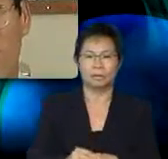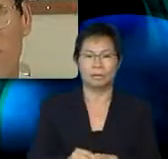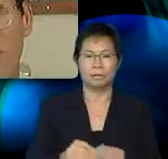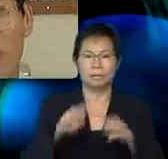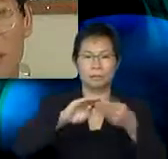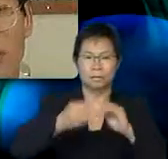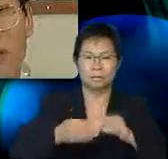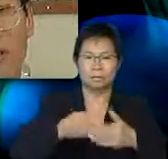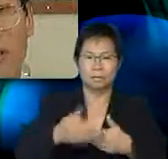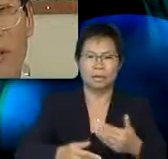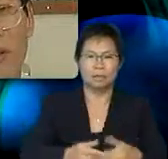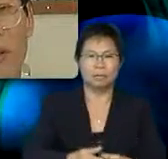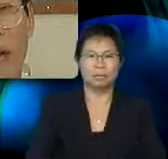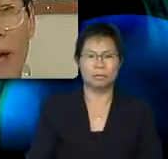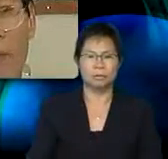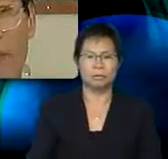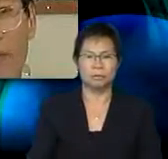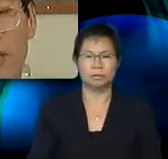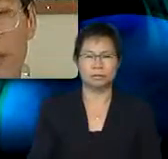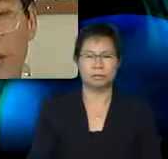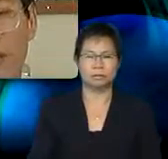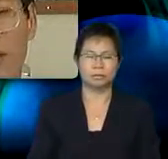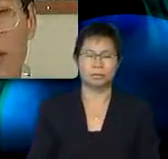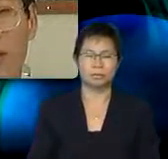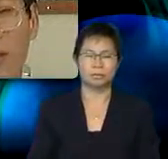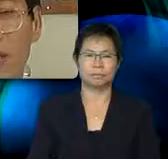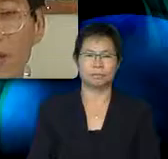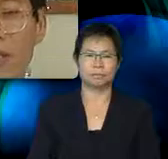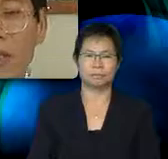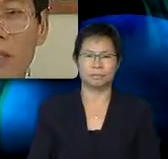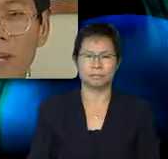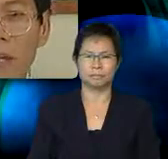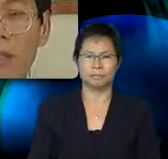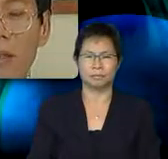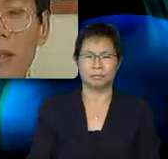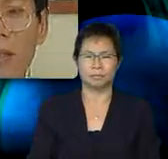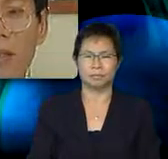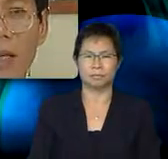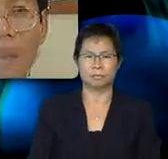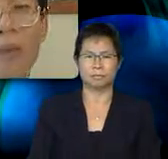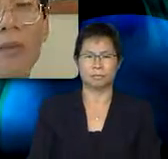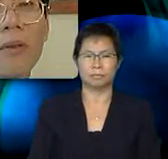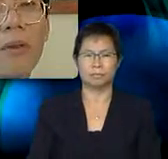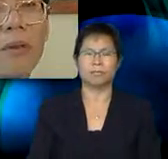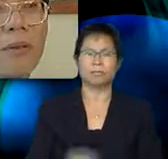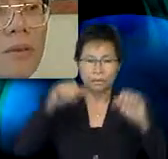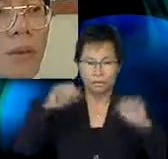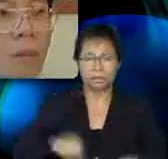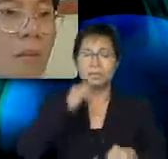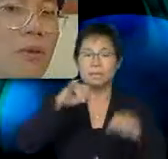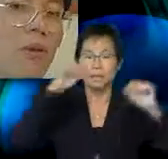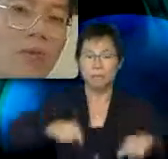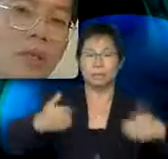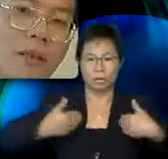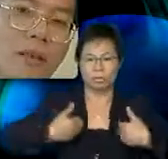classes have reduced. I'm very confident that this teaching aid is able to